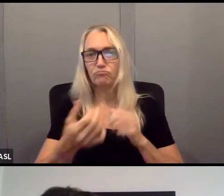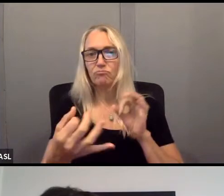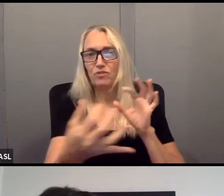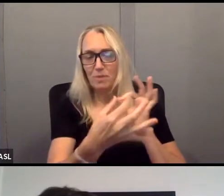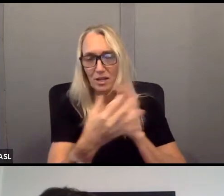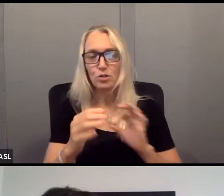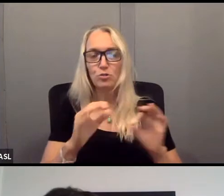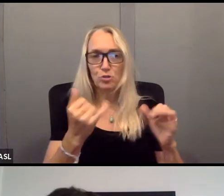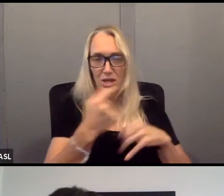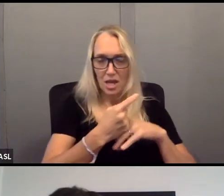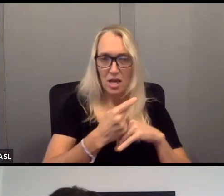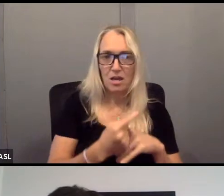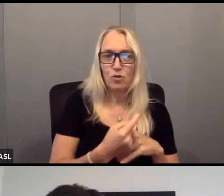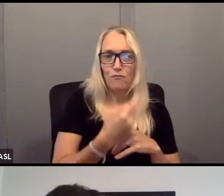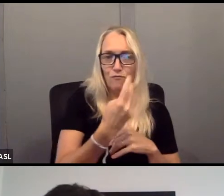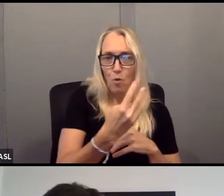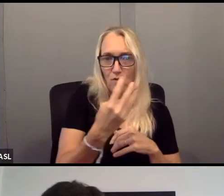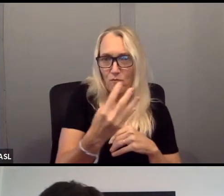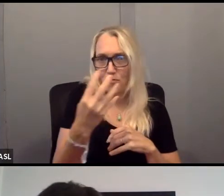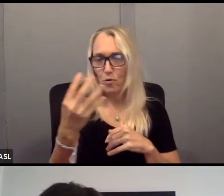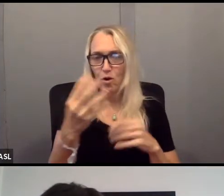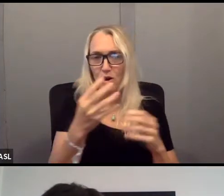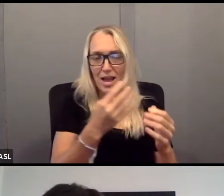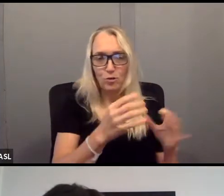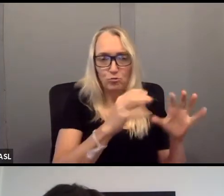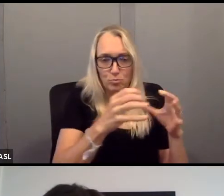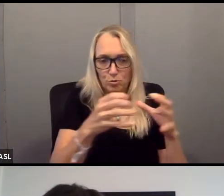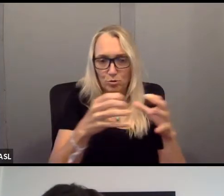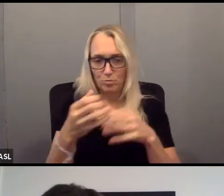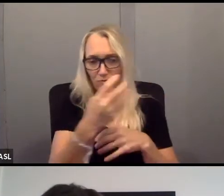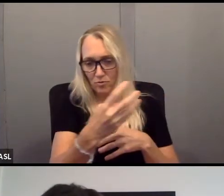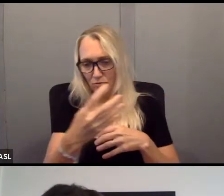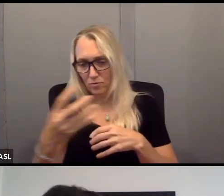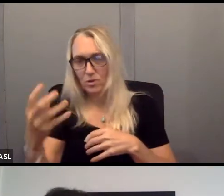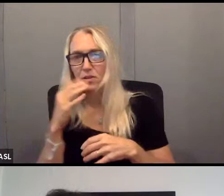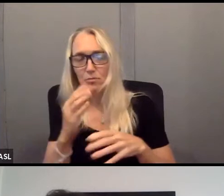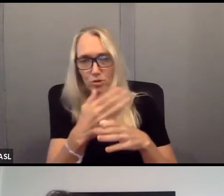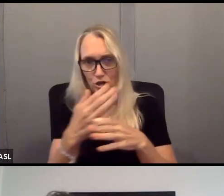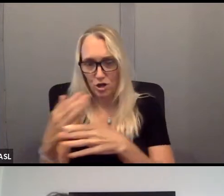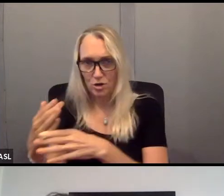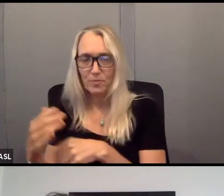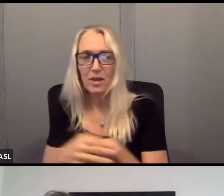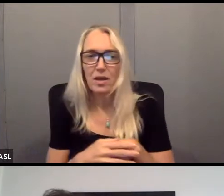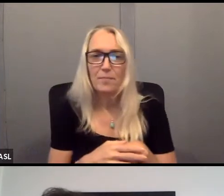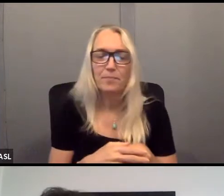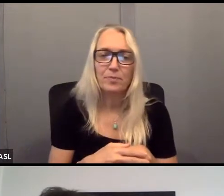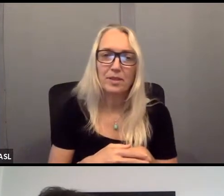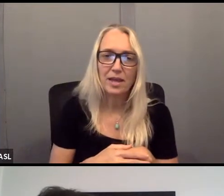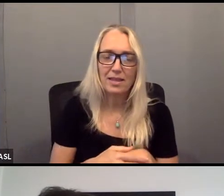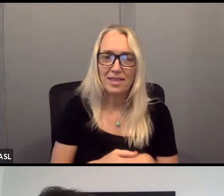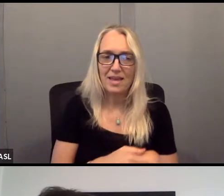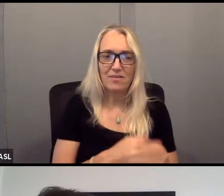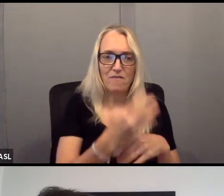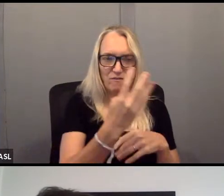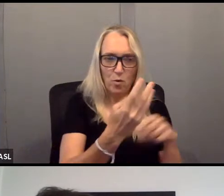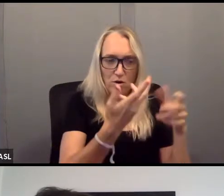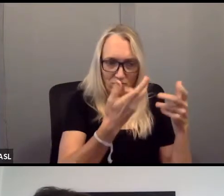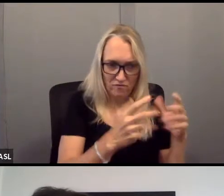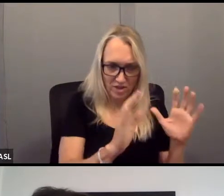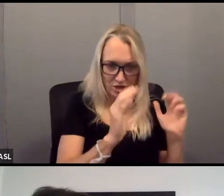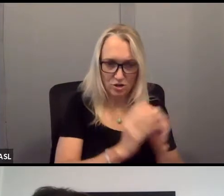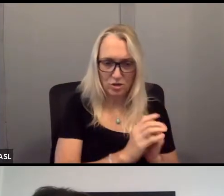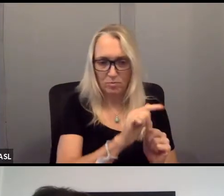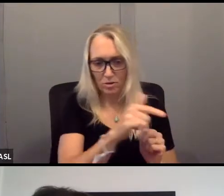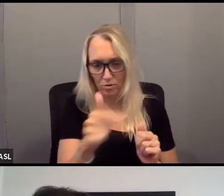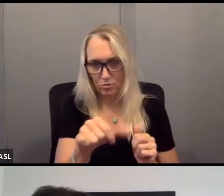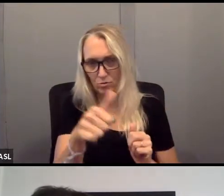testify. Each individual will have 2 minutes to offer their comment. After 4 people have testified, we will see if the